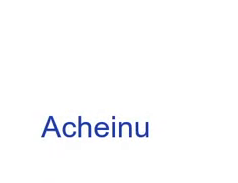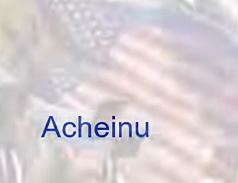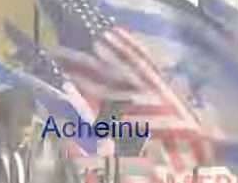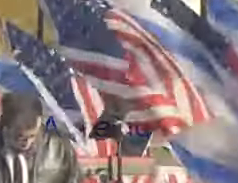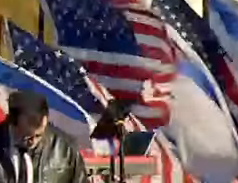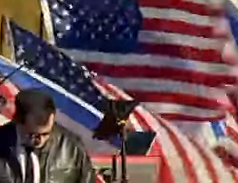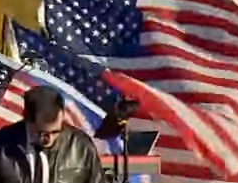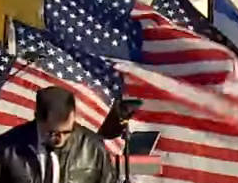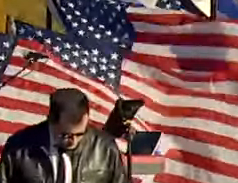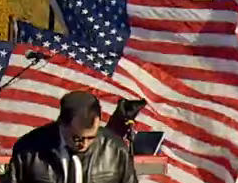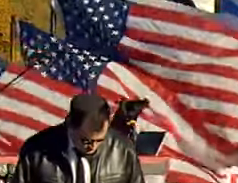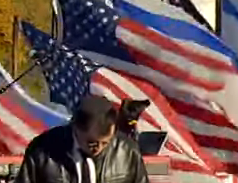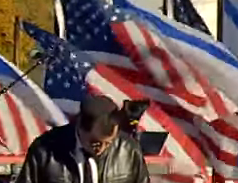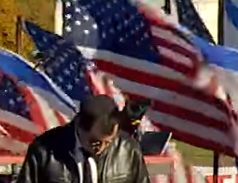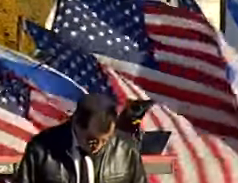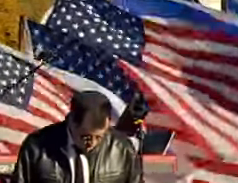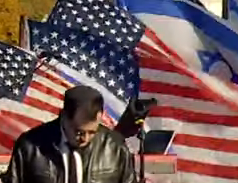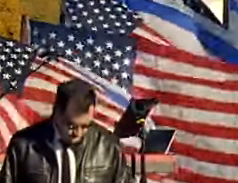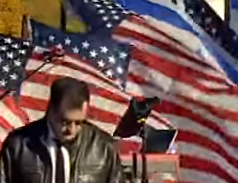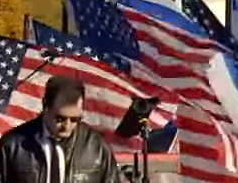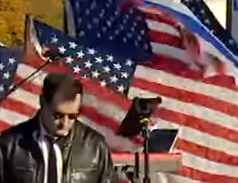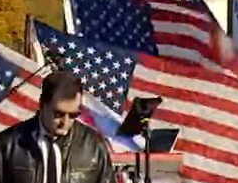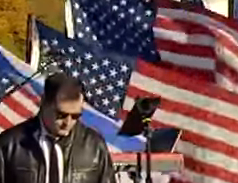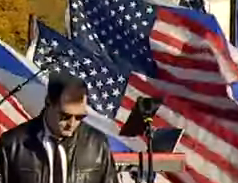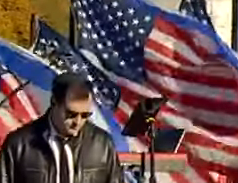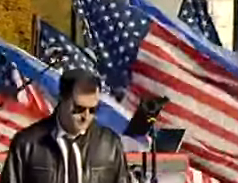Achenu Kol Beit